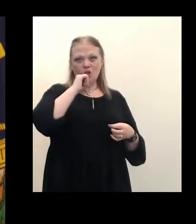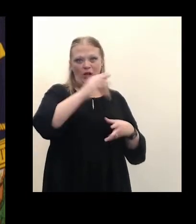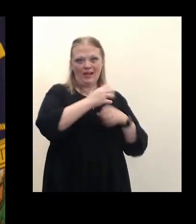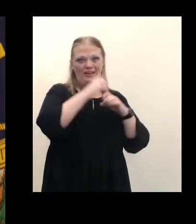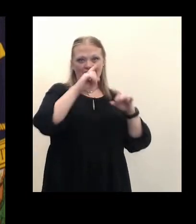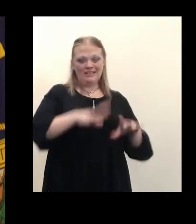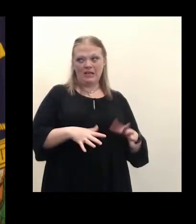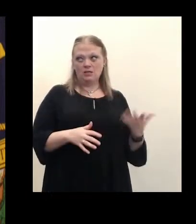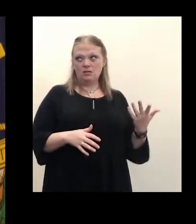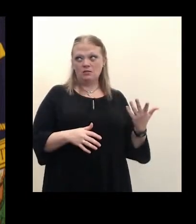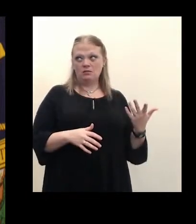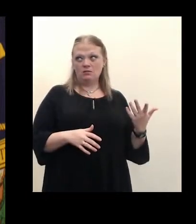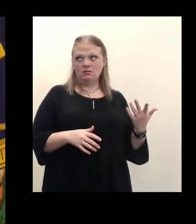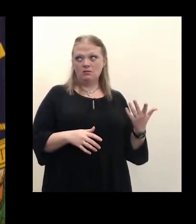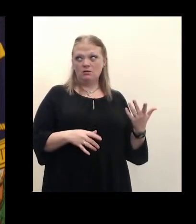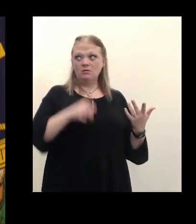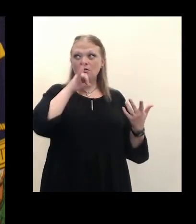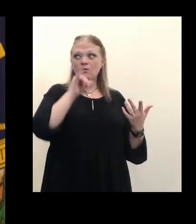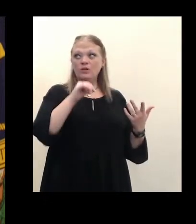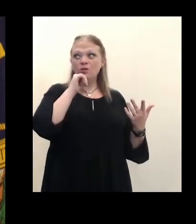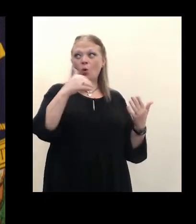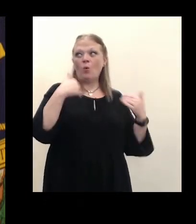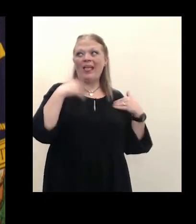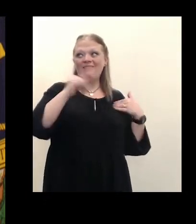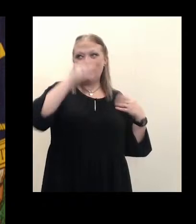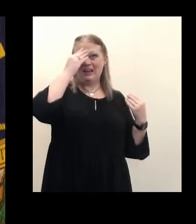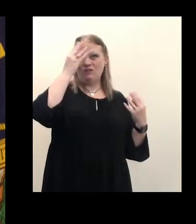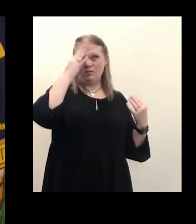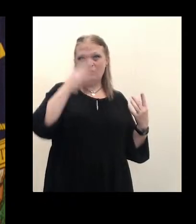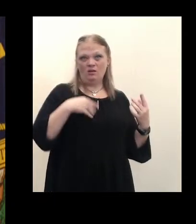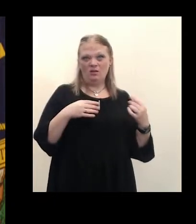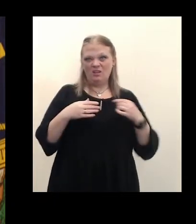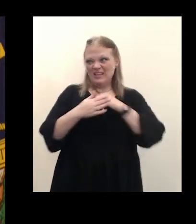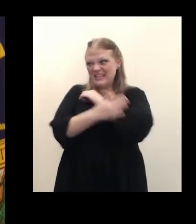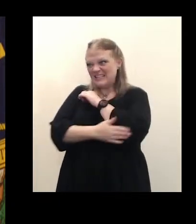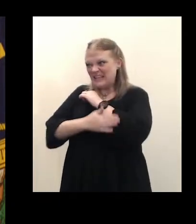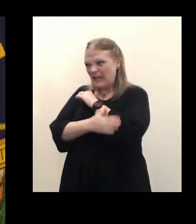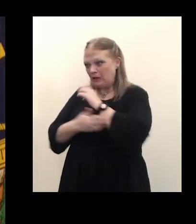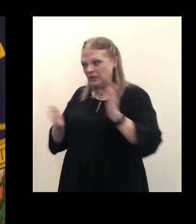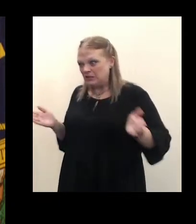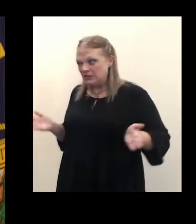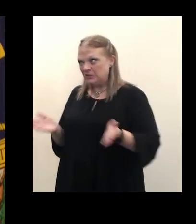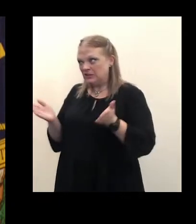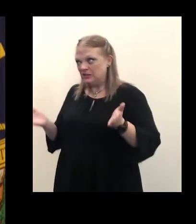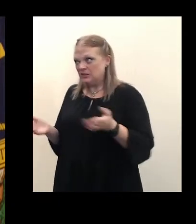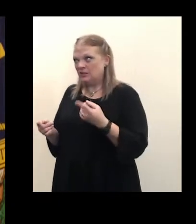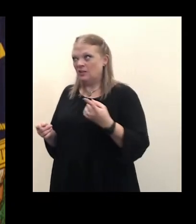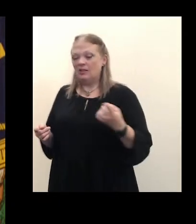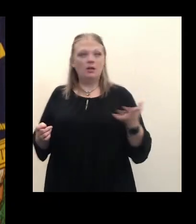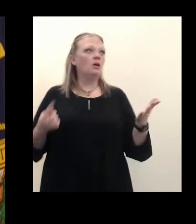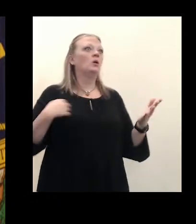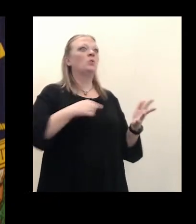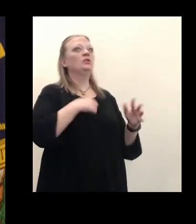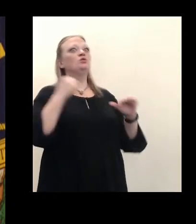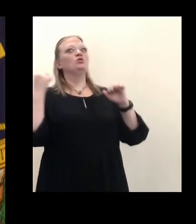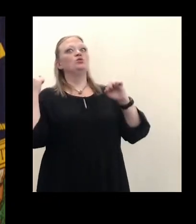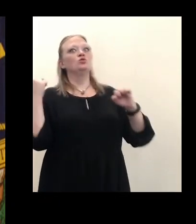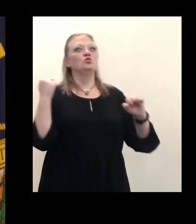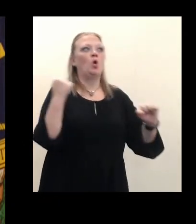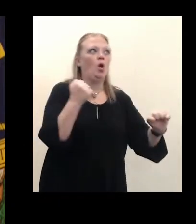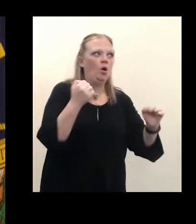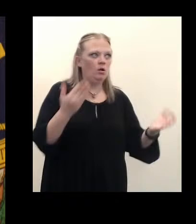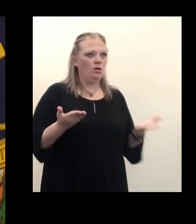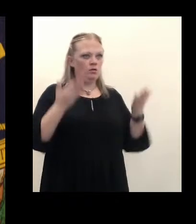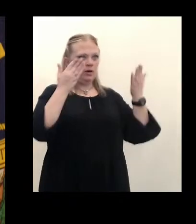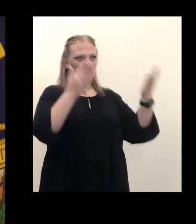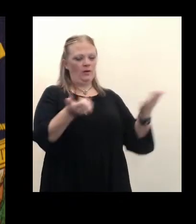So we really don't have that information. Is the county pushing to get? We strongly recommend that anybody who's